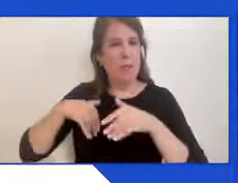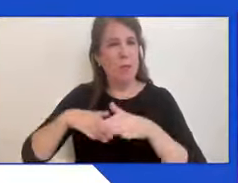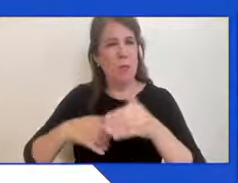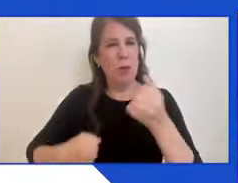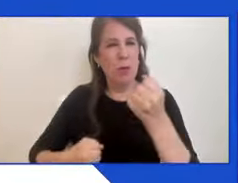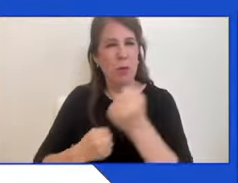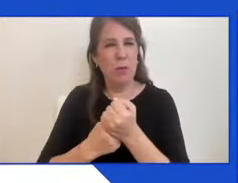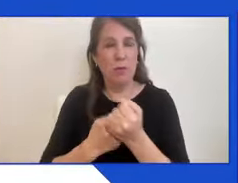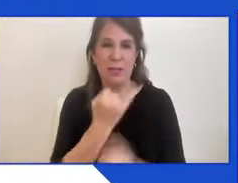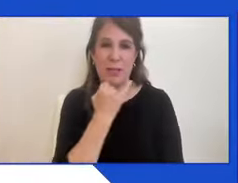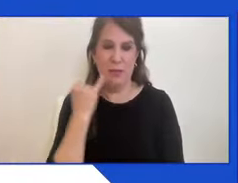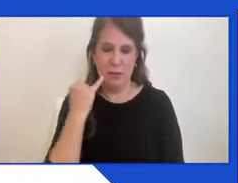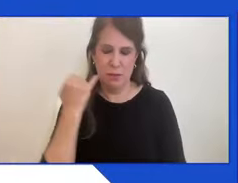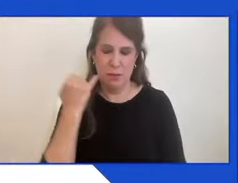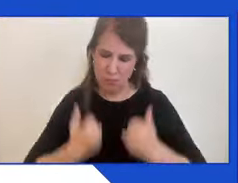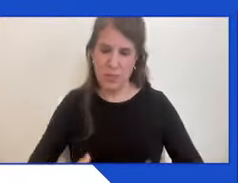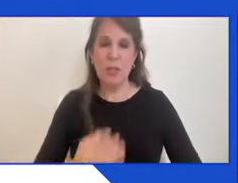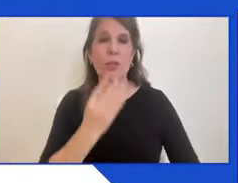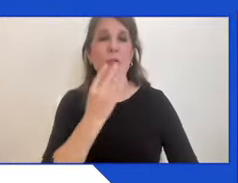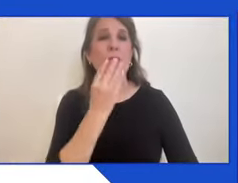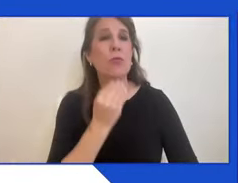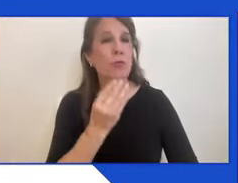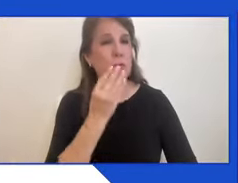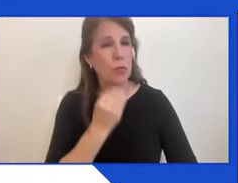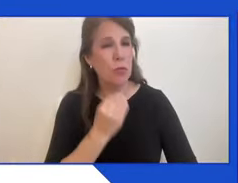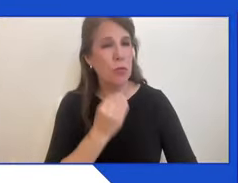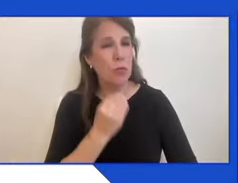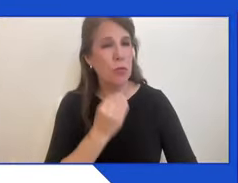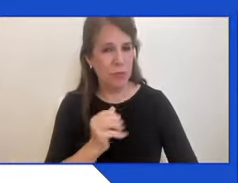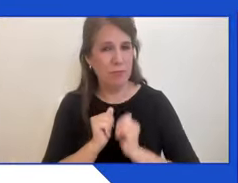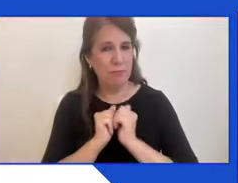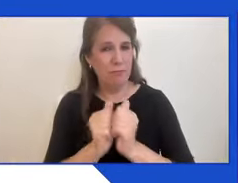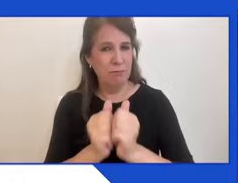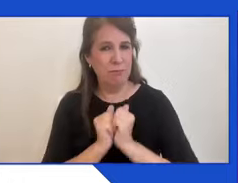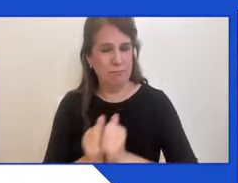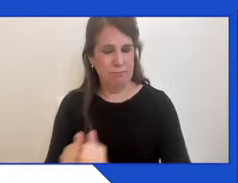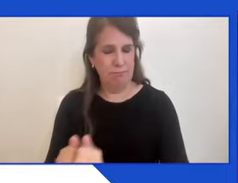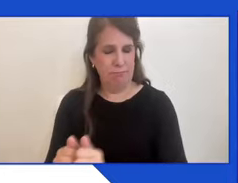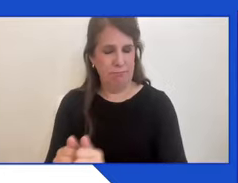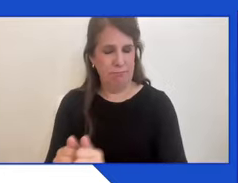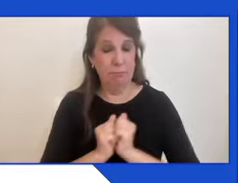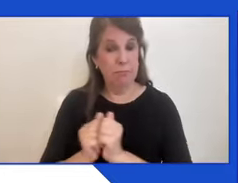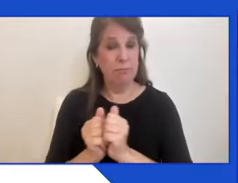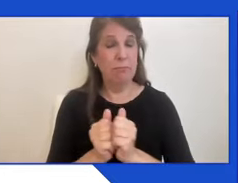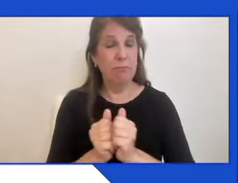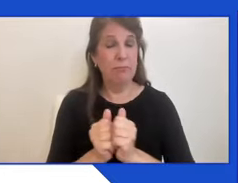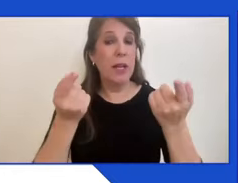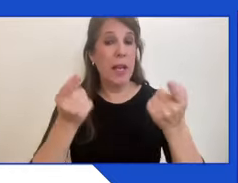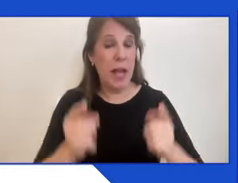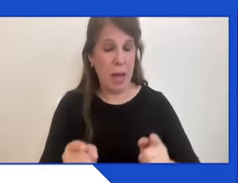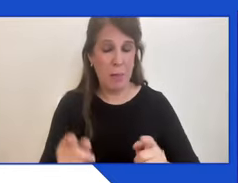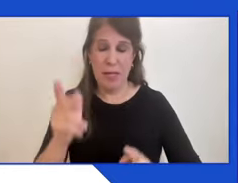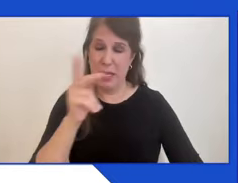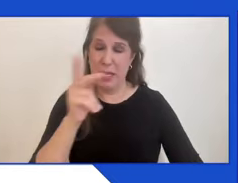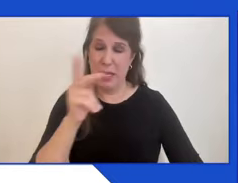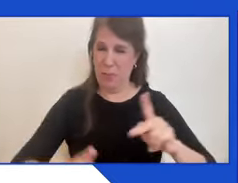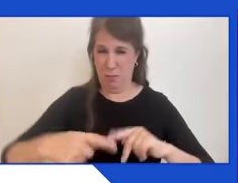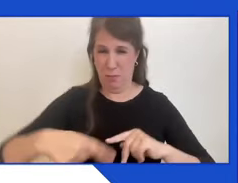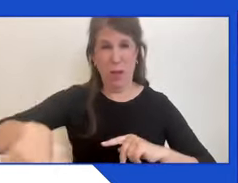As a Jew, and together with you, people of goodwill and moral